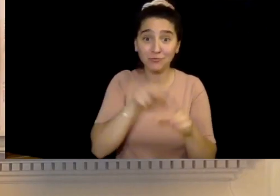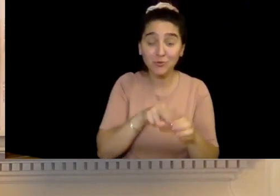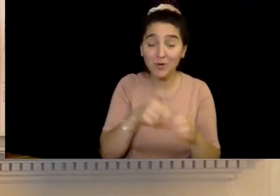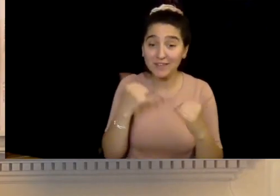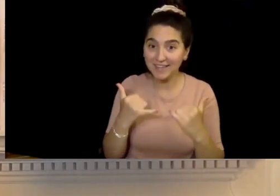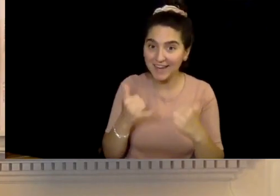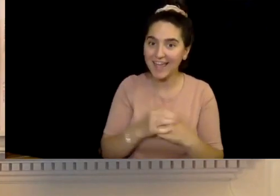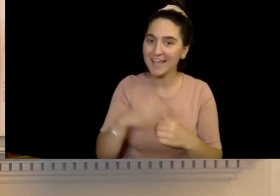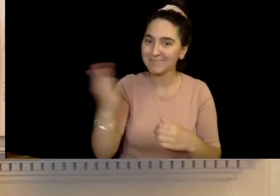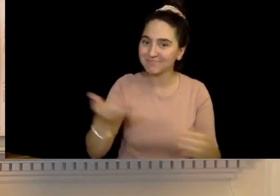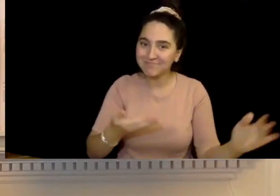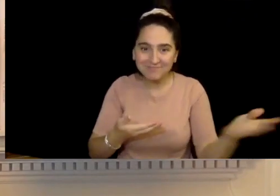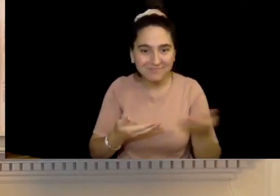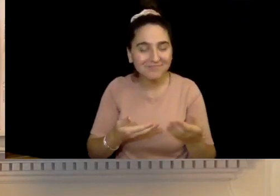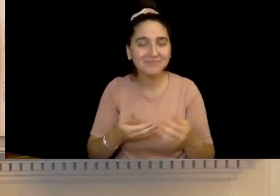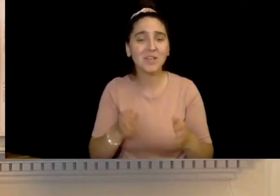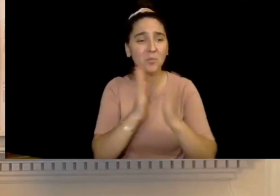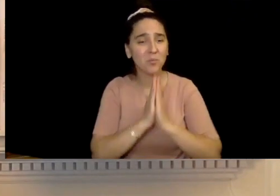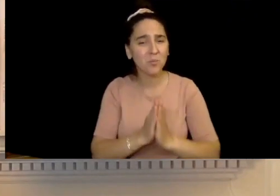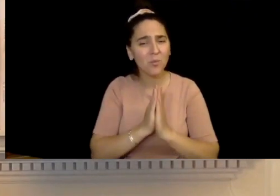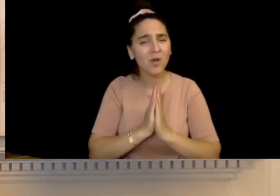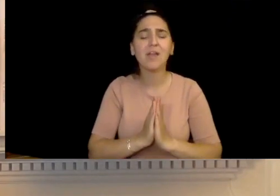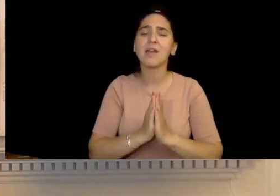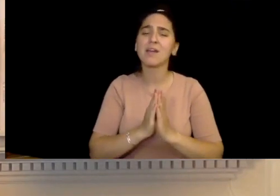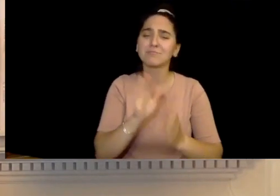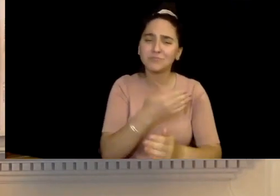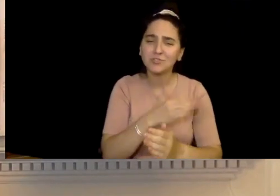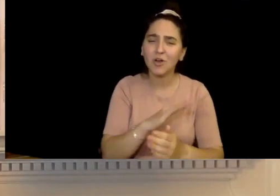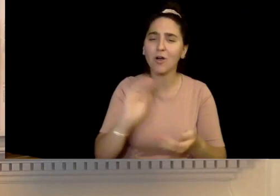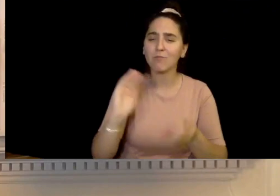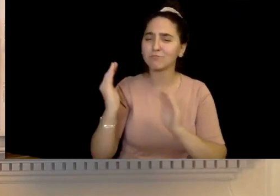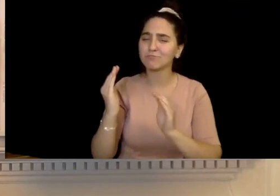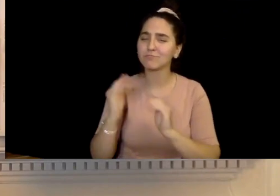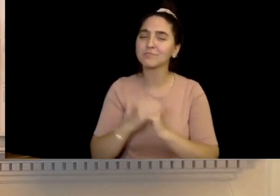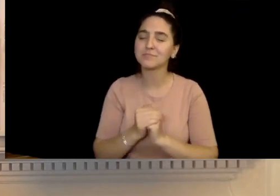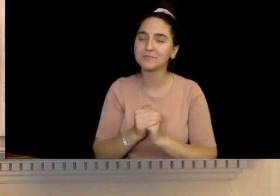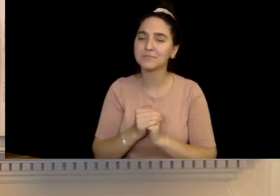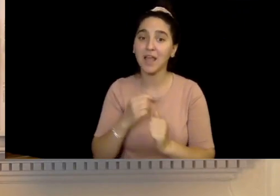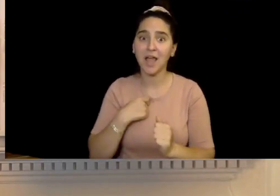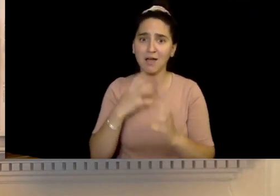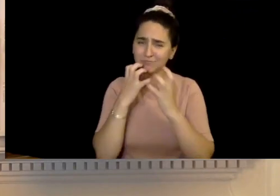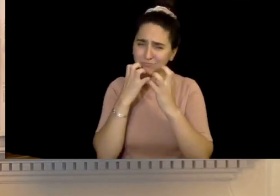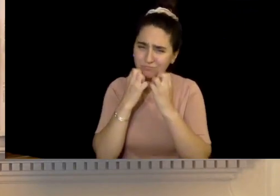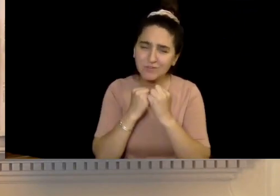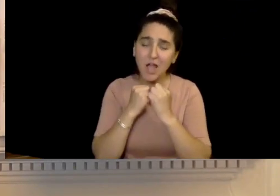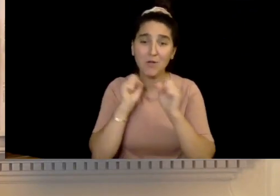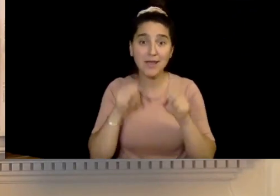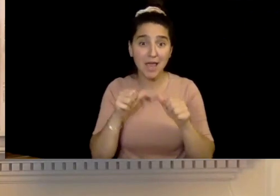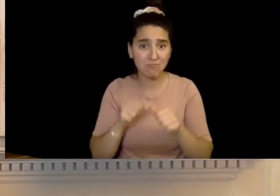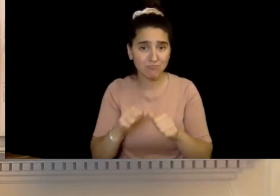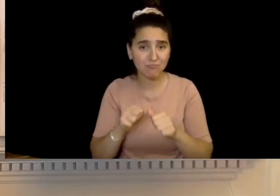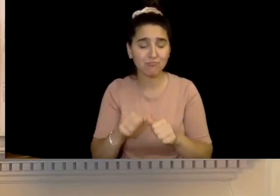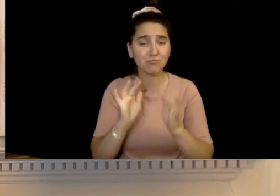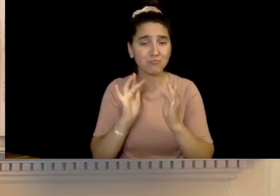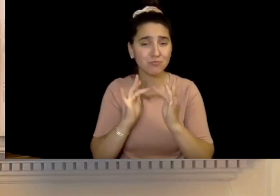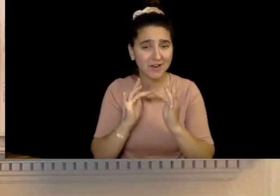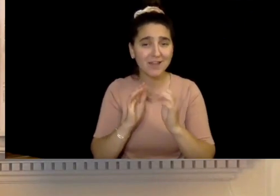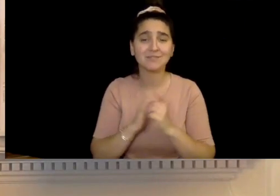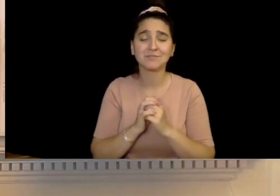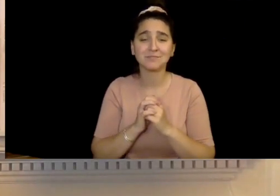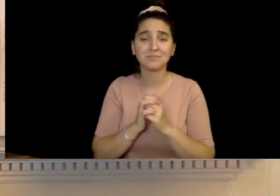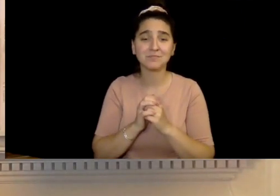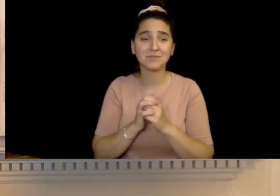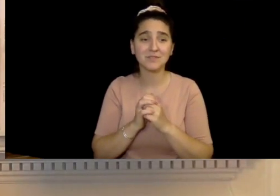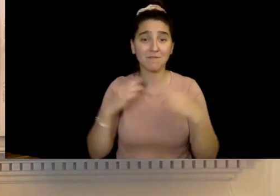the time to join us for this time of prayer and song and reflection. I'm grateful for the ways that we can virtually